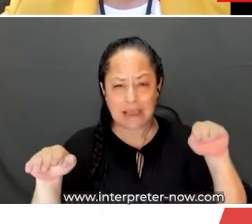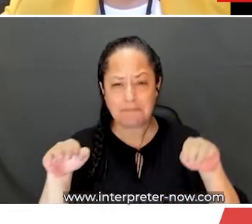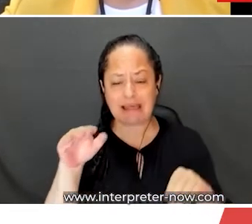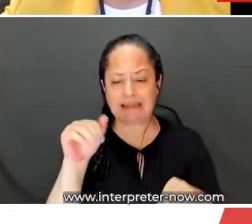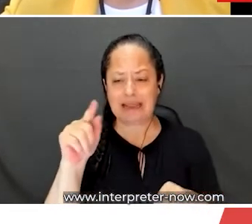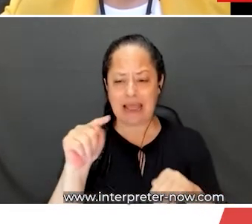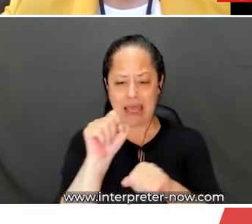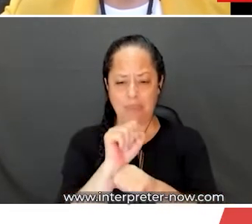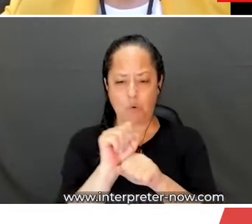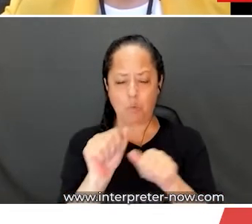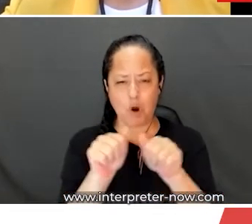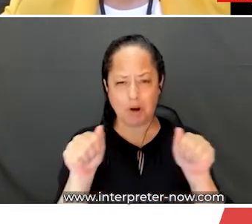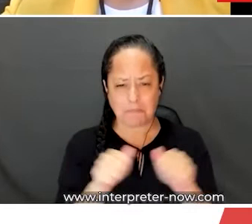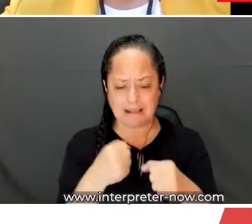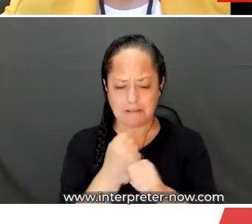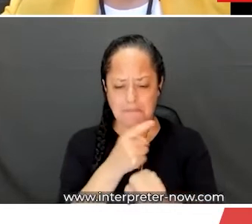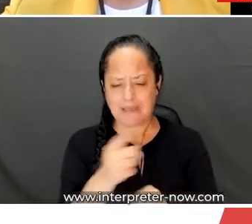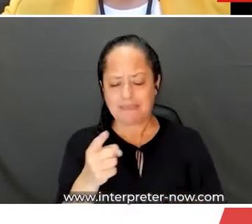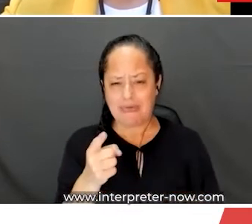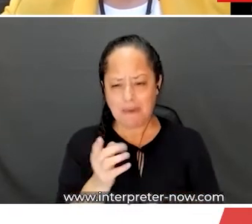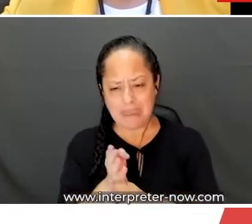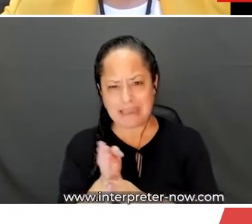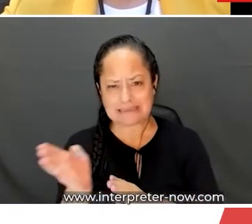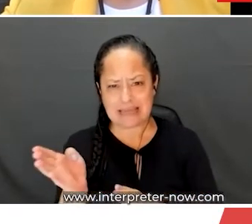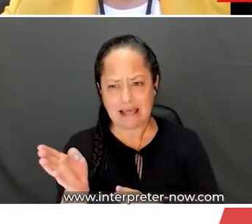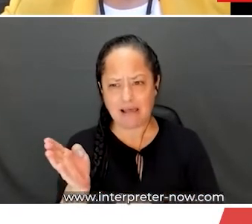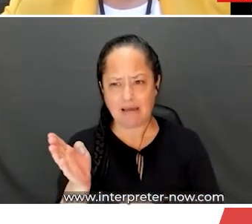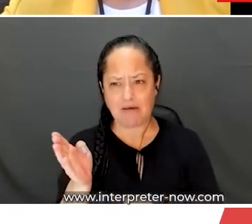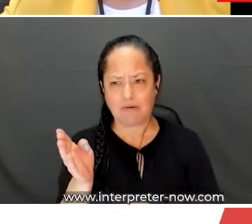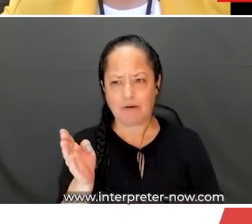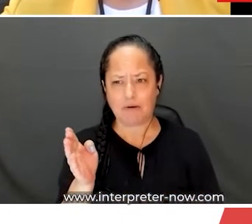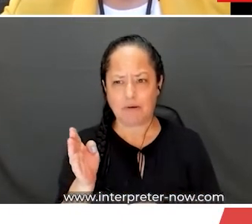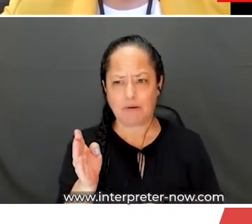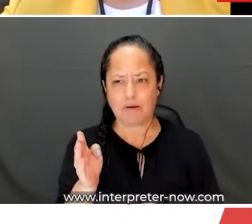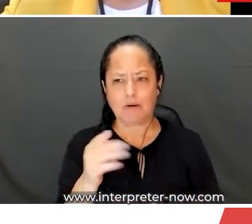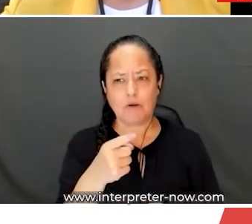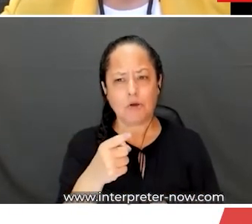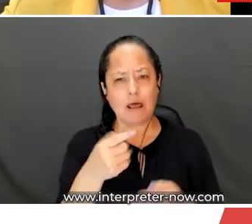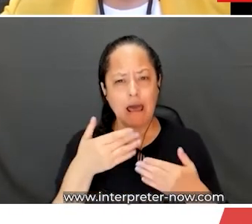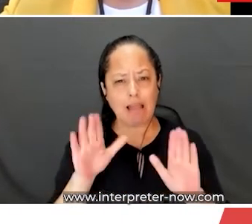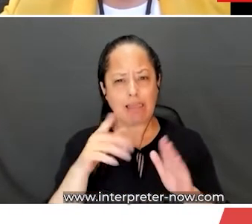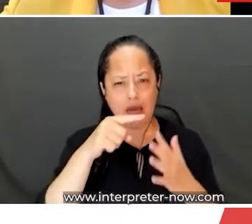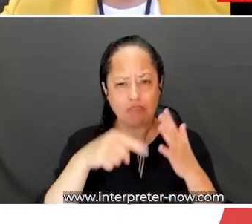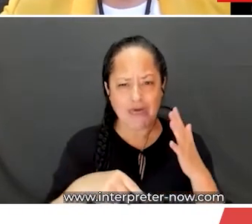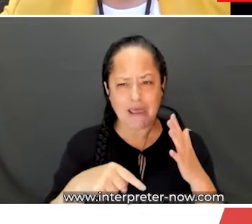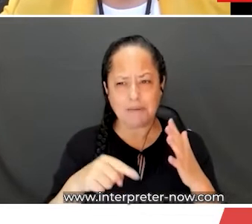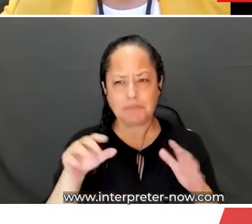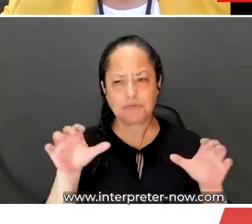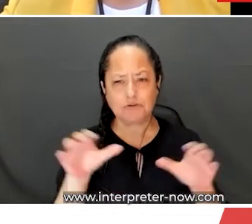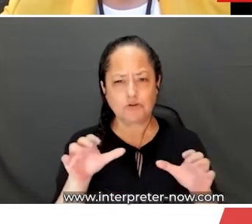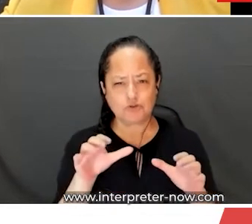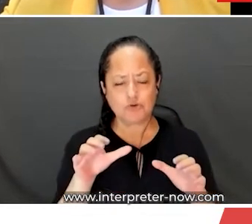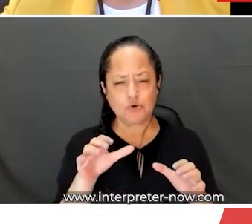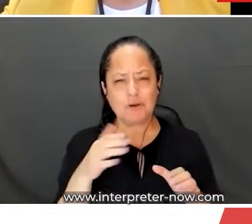excel, for instance, and programs for them curated that allow them to do so is a good way to